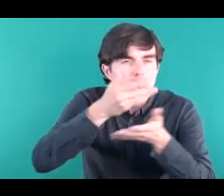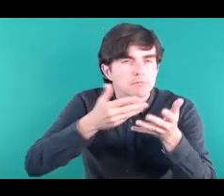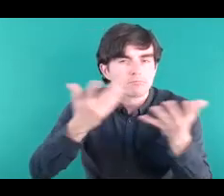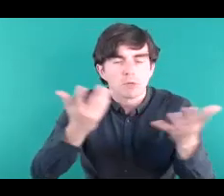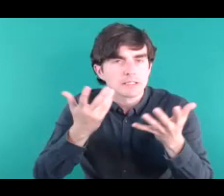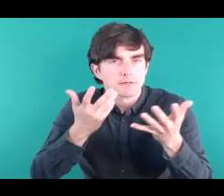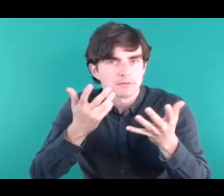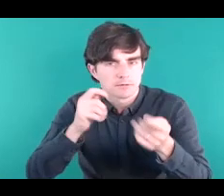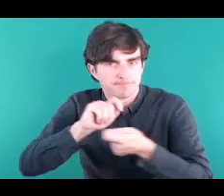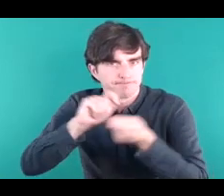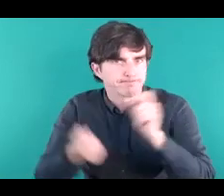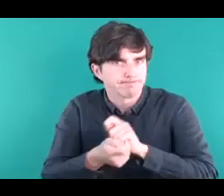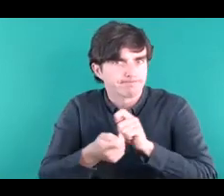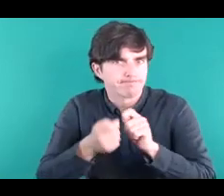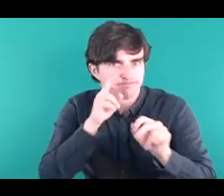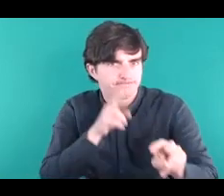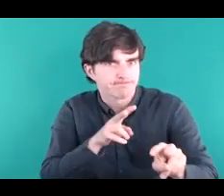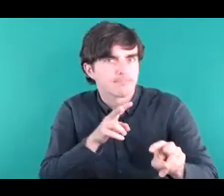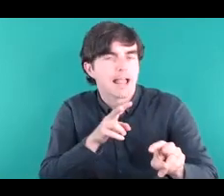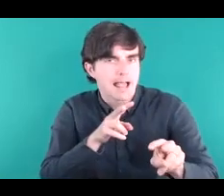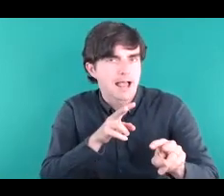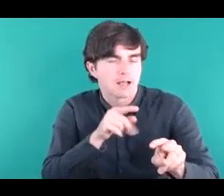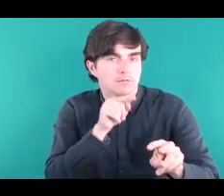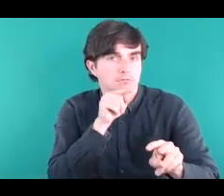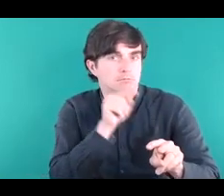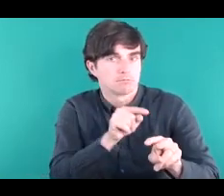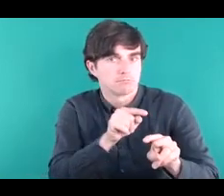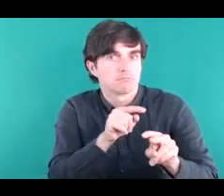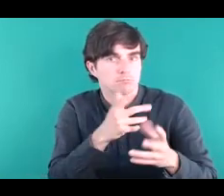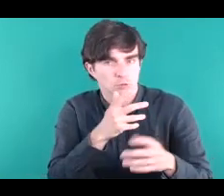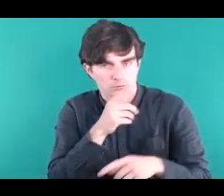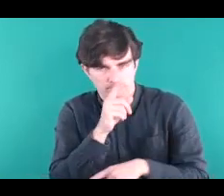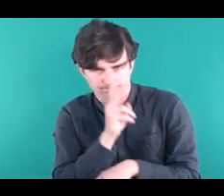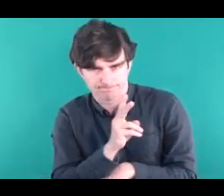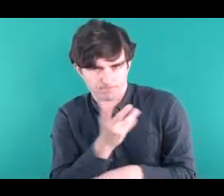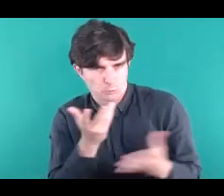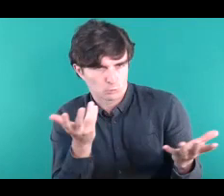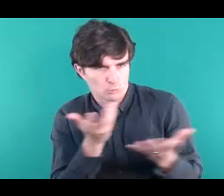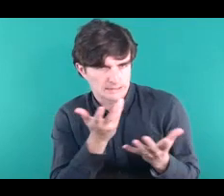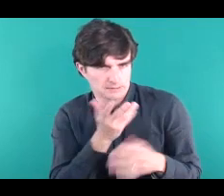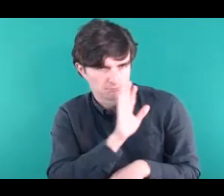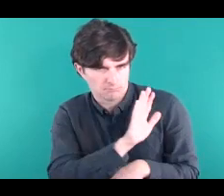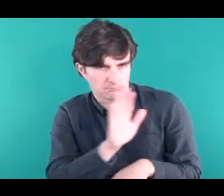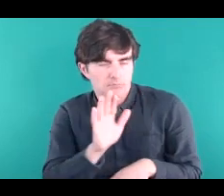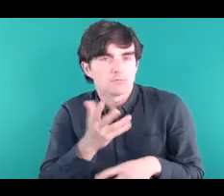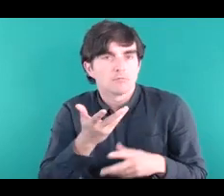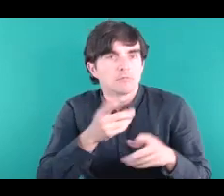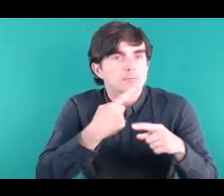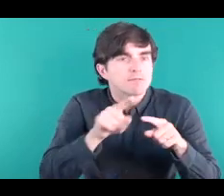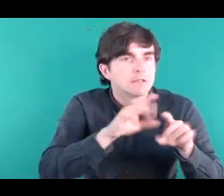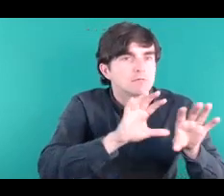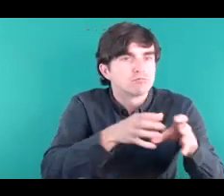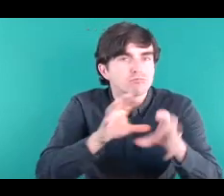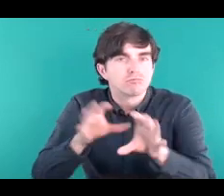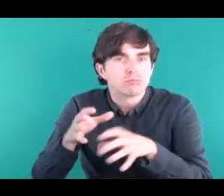the groups that are impacted the most, and also again how the scheme of social protection